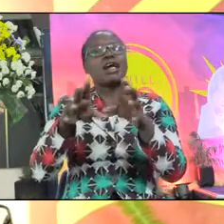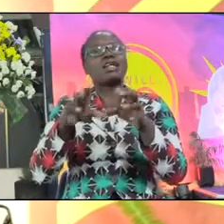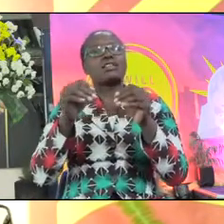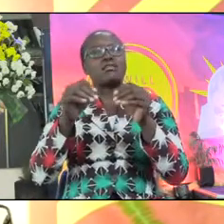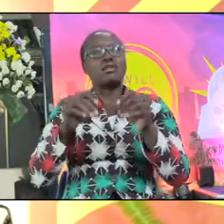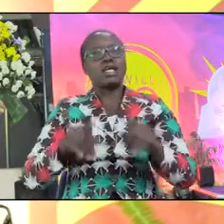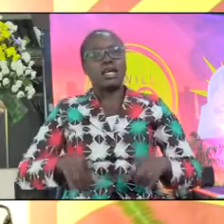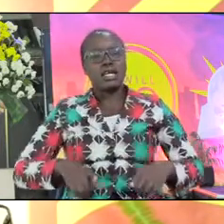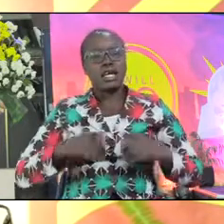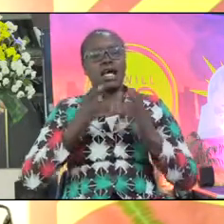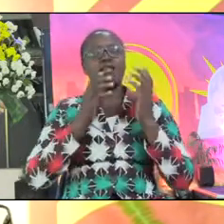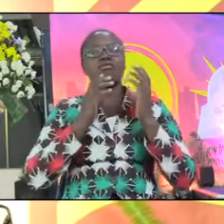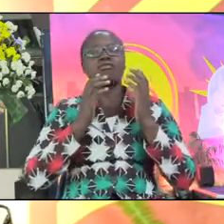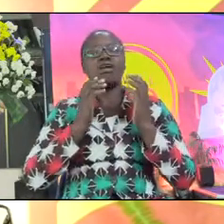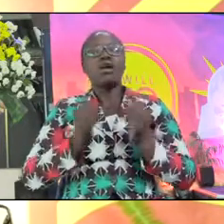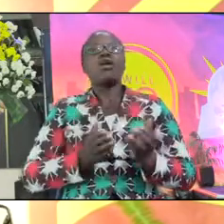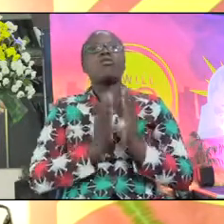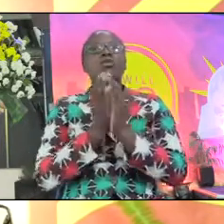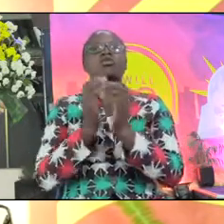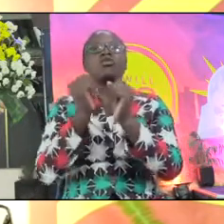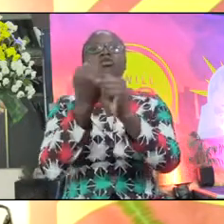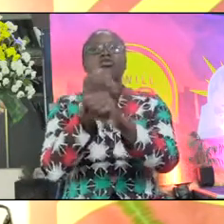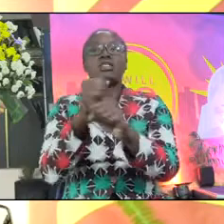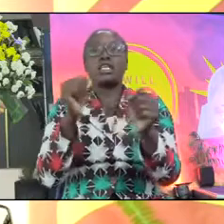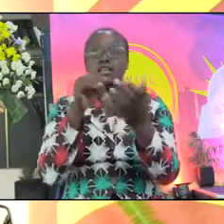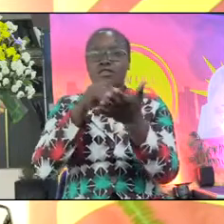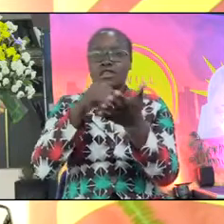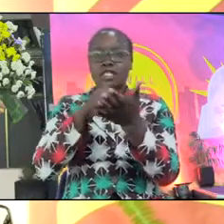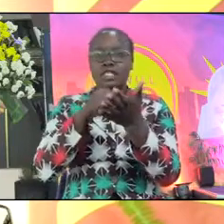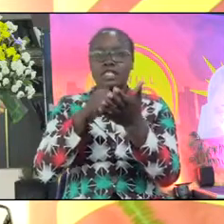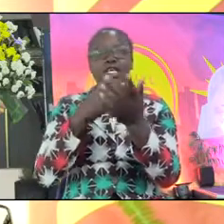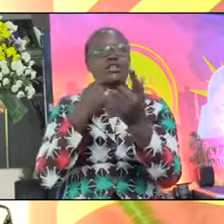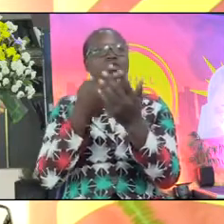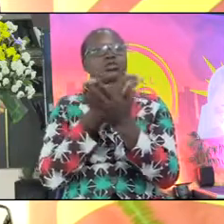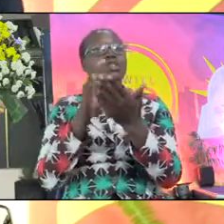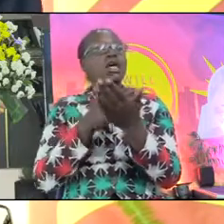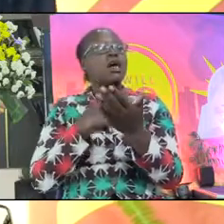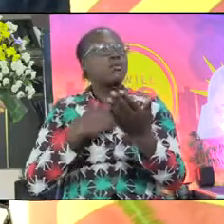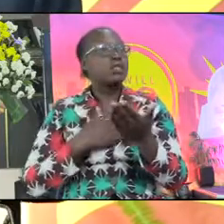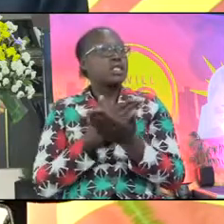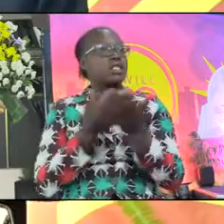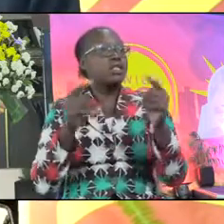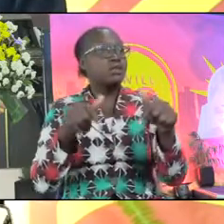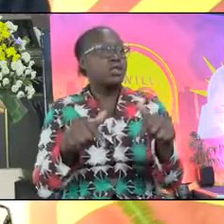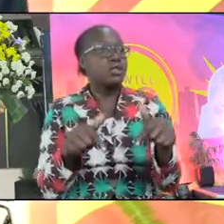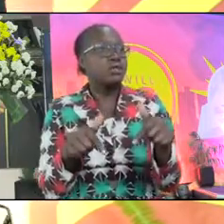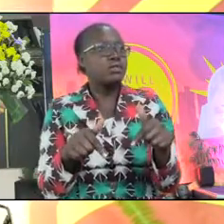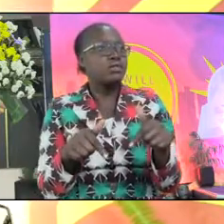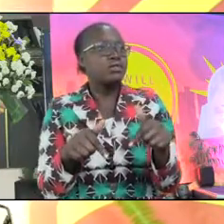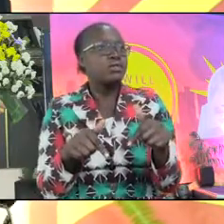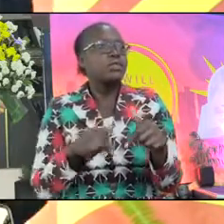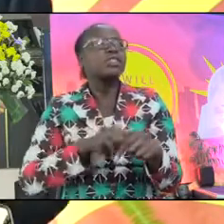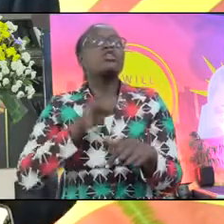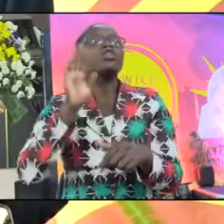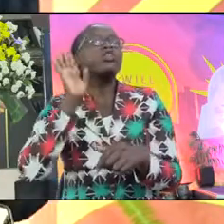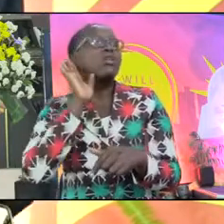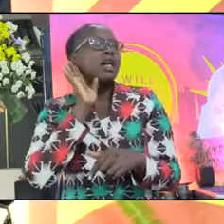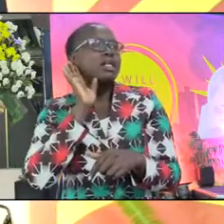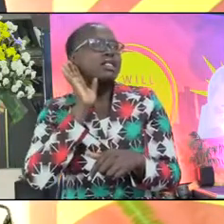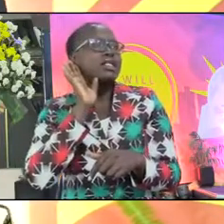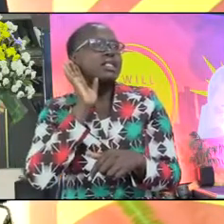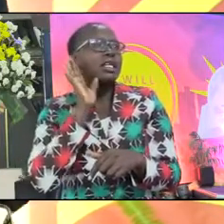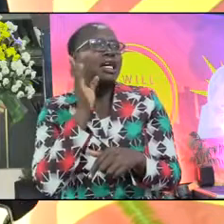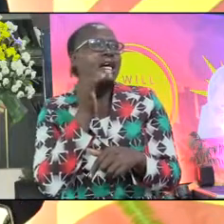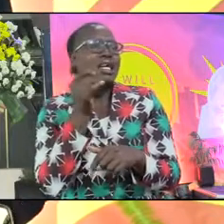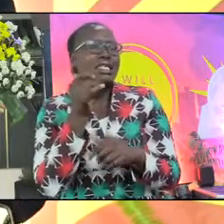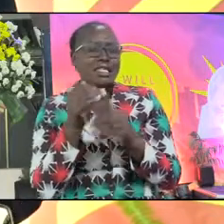their lifeboat to save it. I'm talking to somebody here today. You've had a